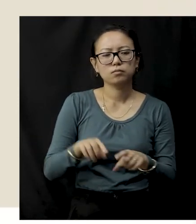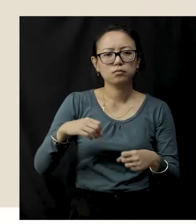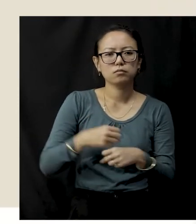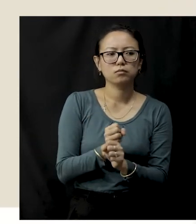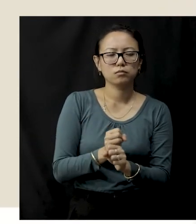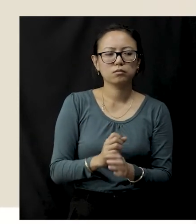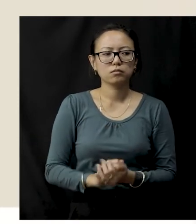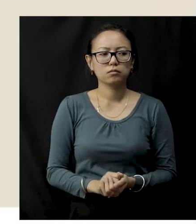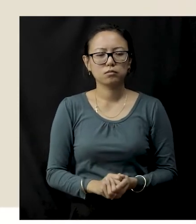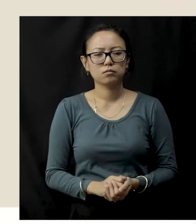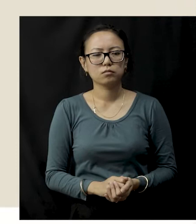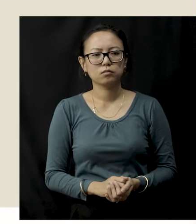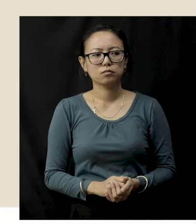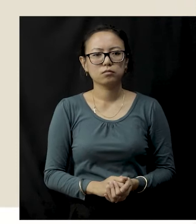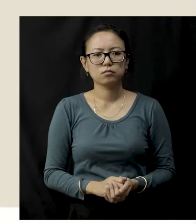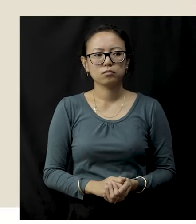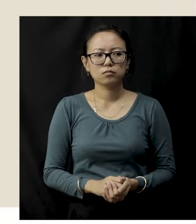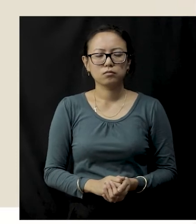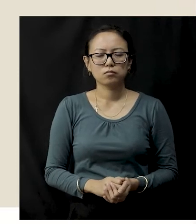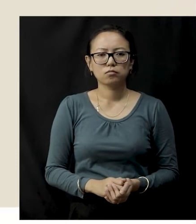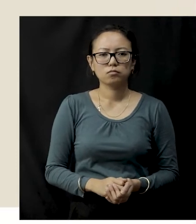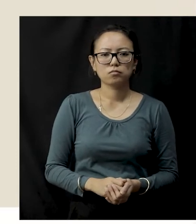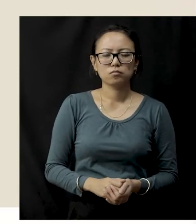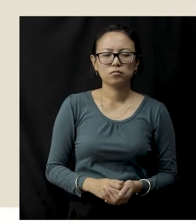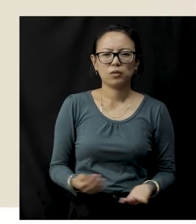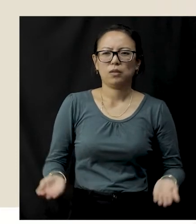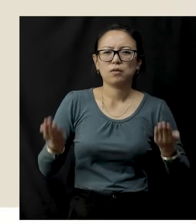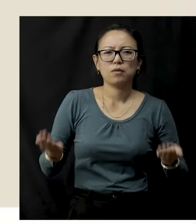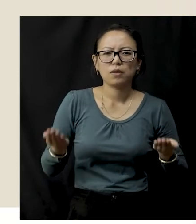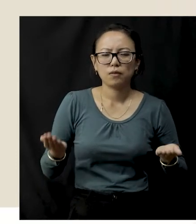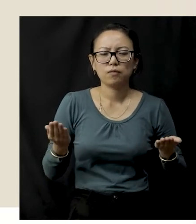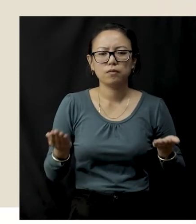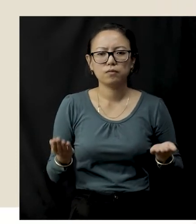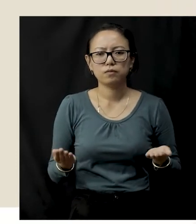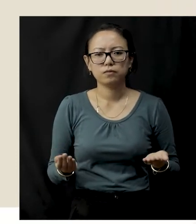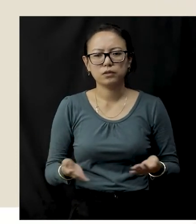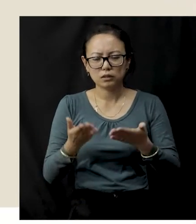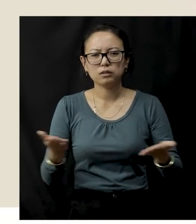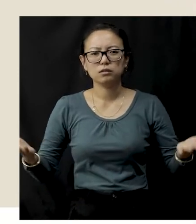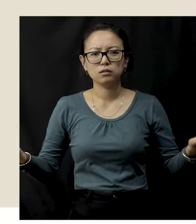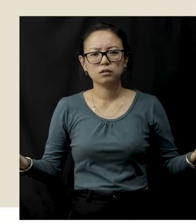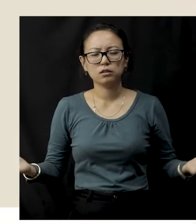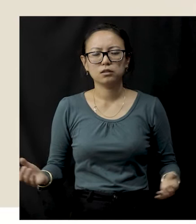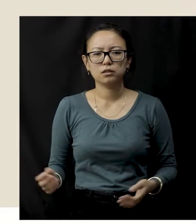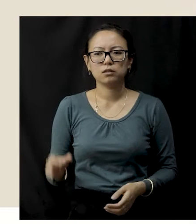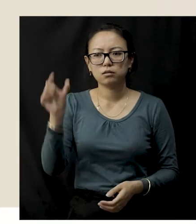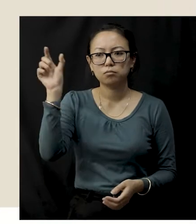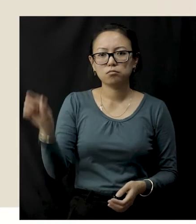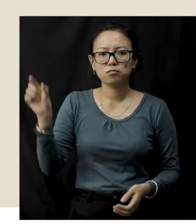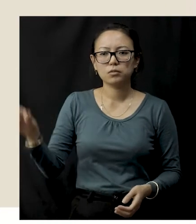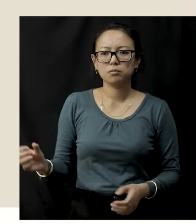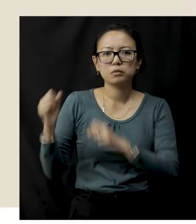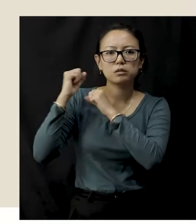5 people, they cannot lift the heavy rocks or stones. So with the help of this sledge, they